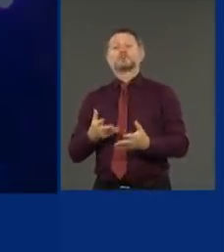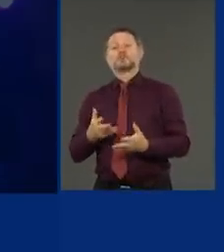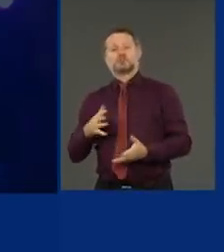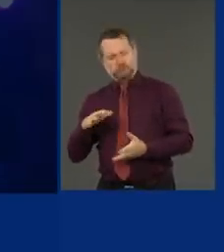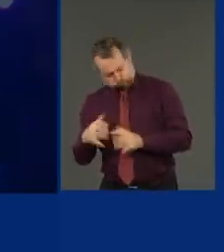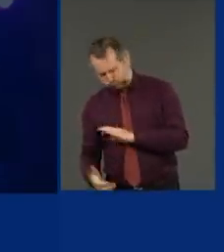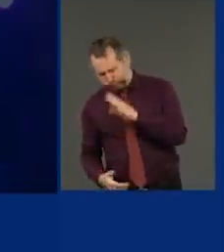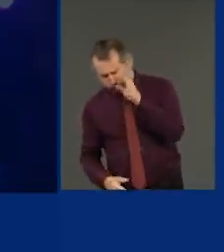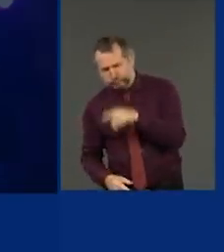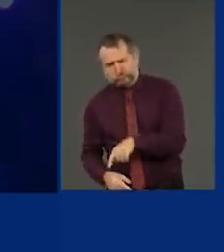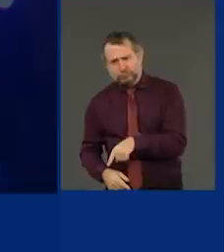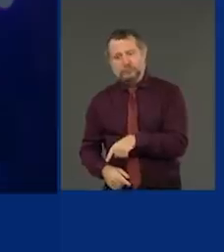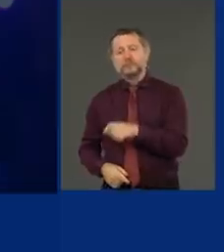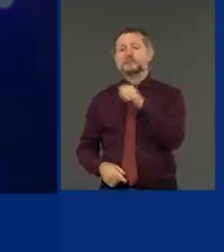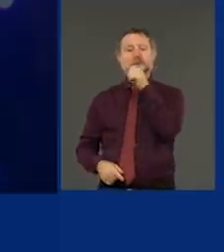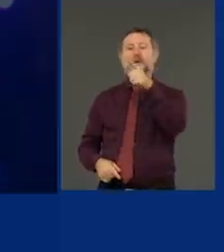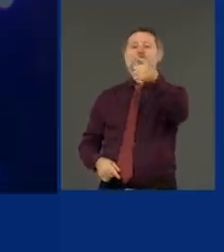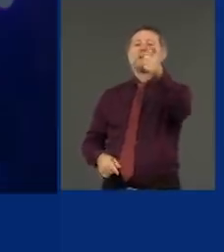without disruption.